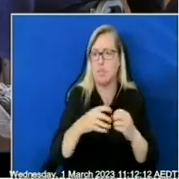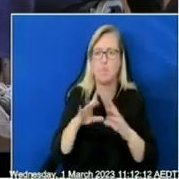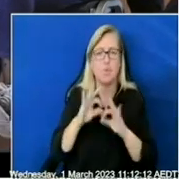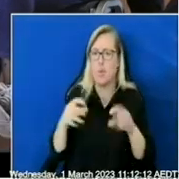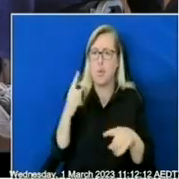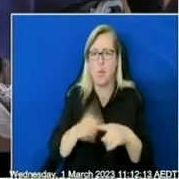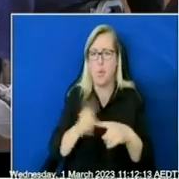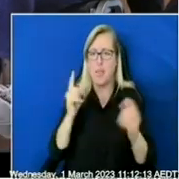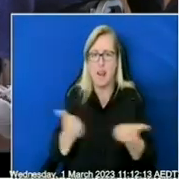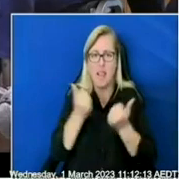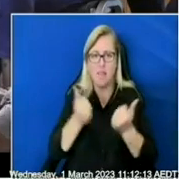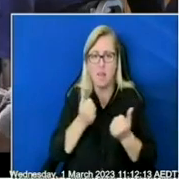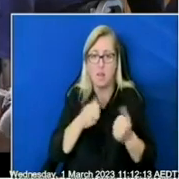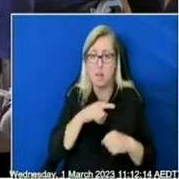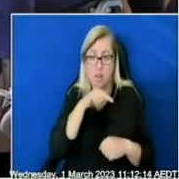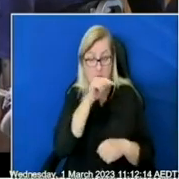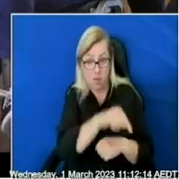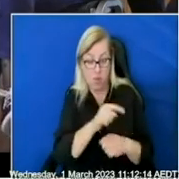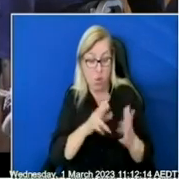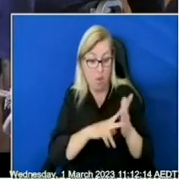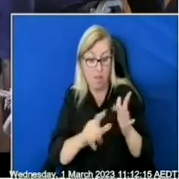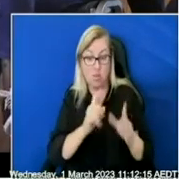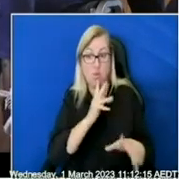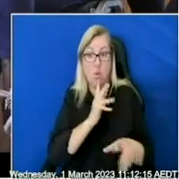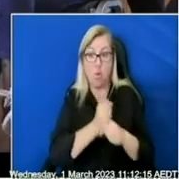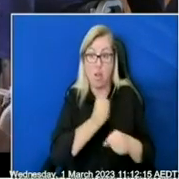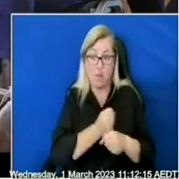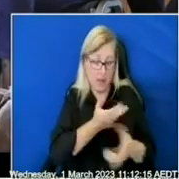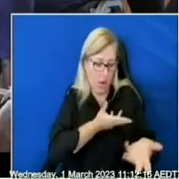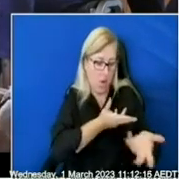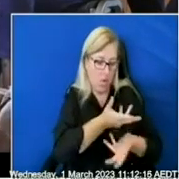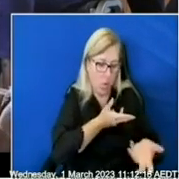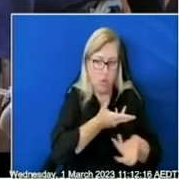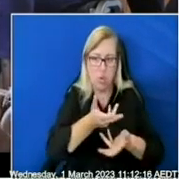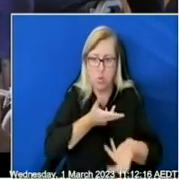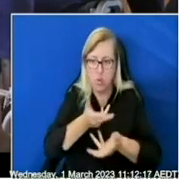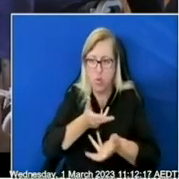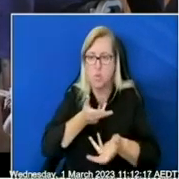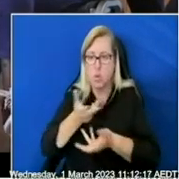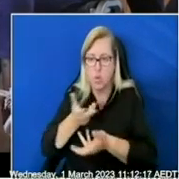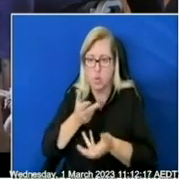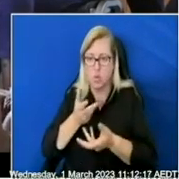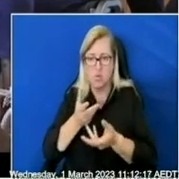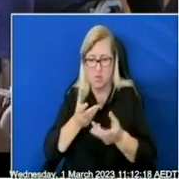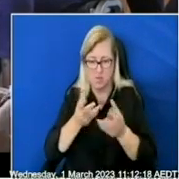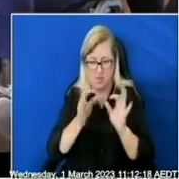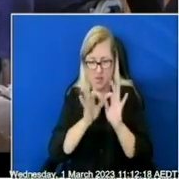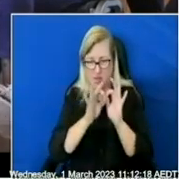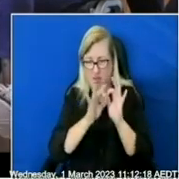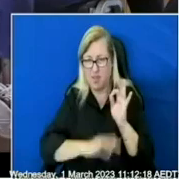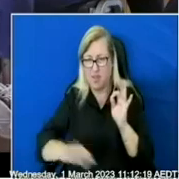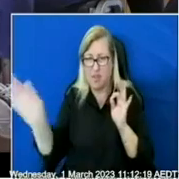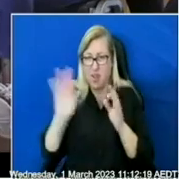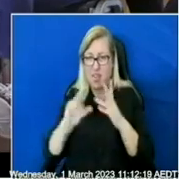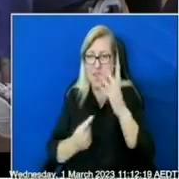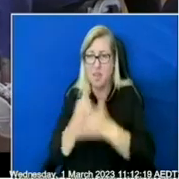consultations, for a period of time and nothing. And she was on oxygen. She was gravely